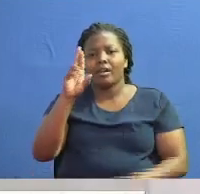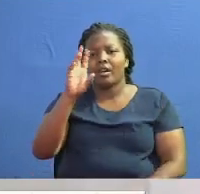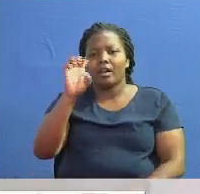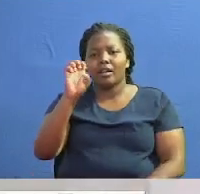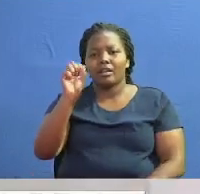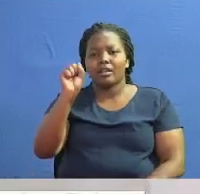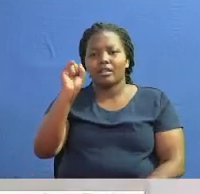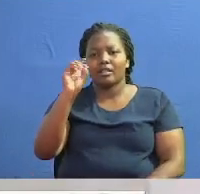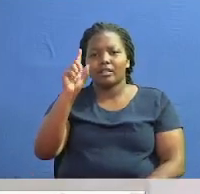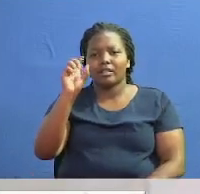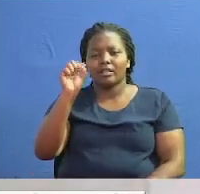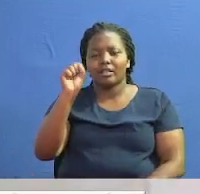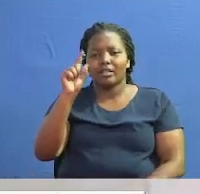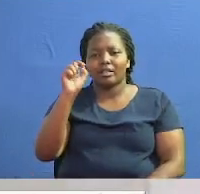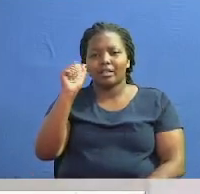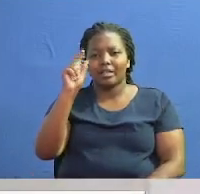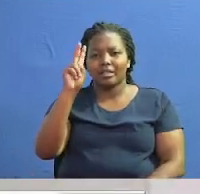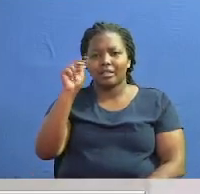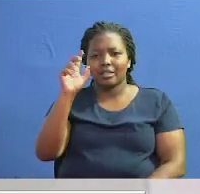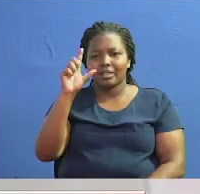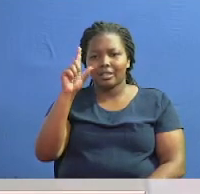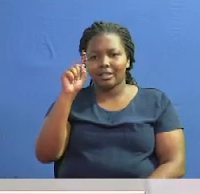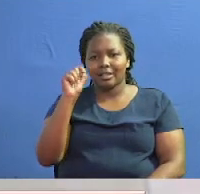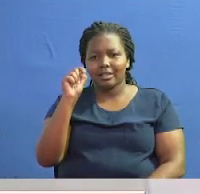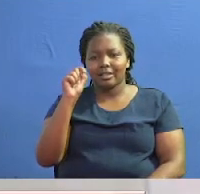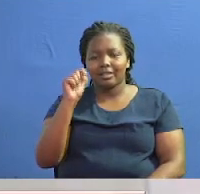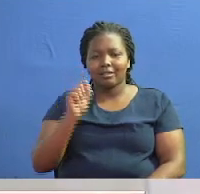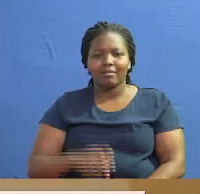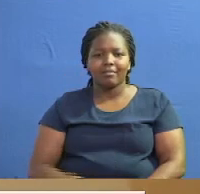those that without? I'm talking about high.